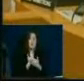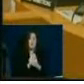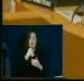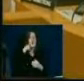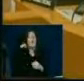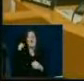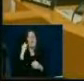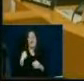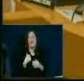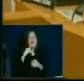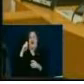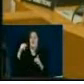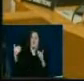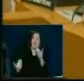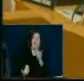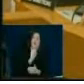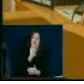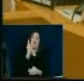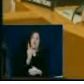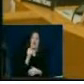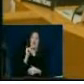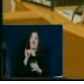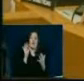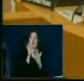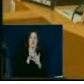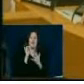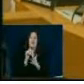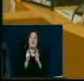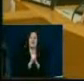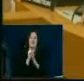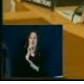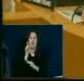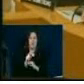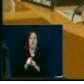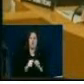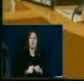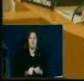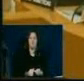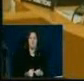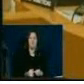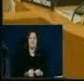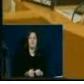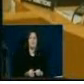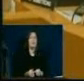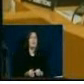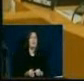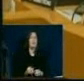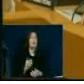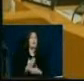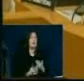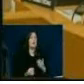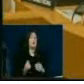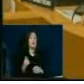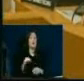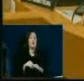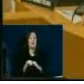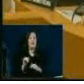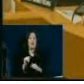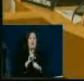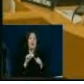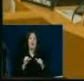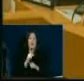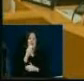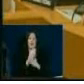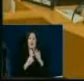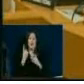whole new one? That's the ambiguity, that's the legal question. somewhere in that realm, somebody is going to have